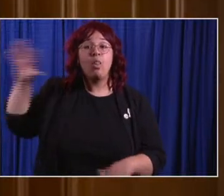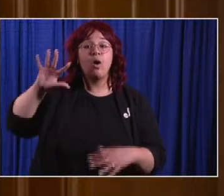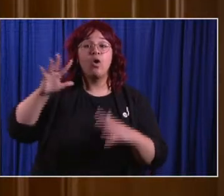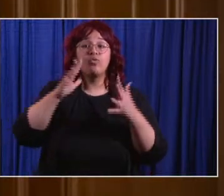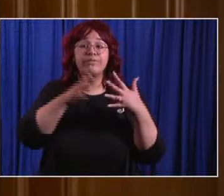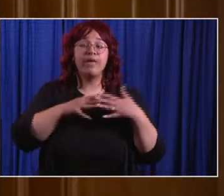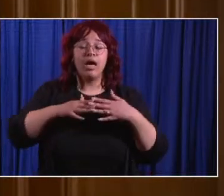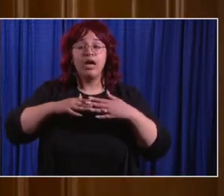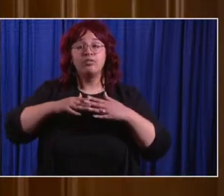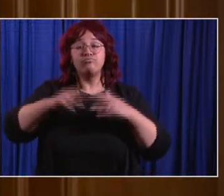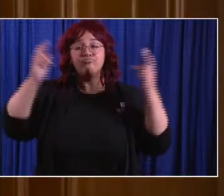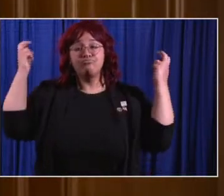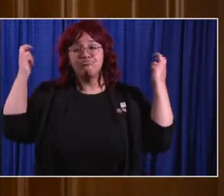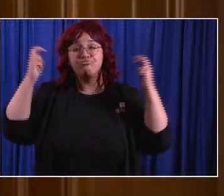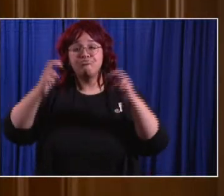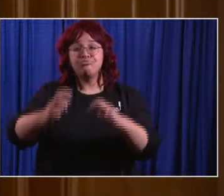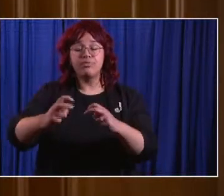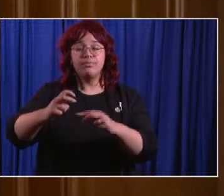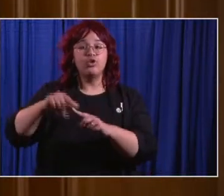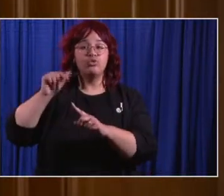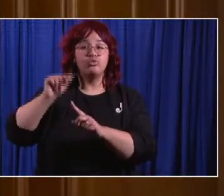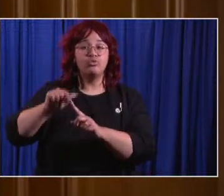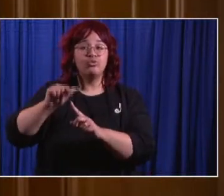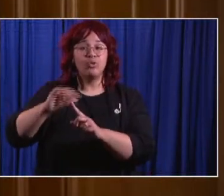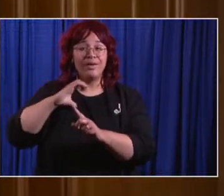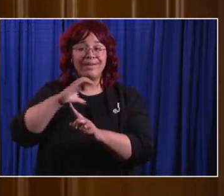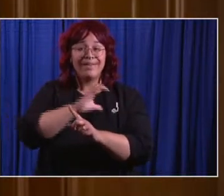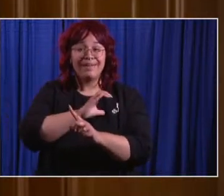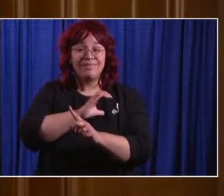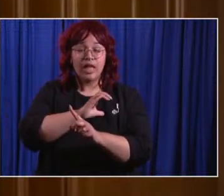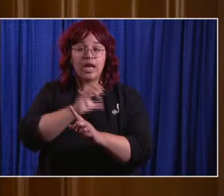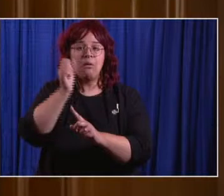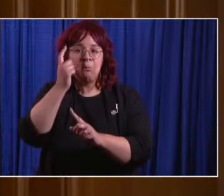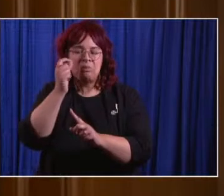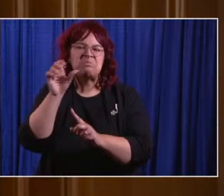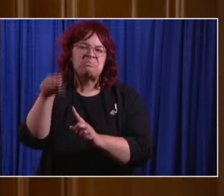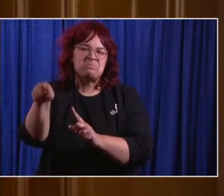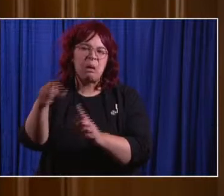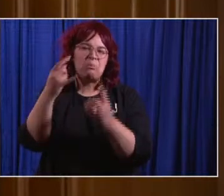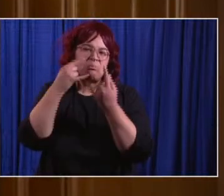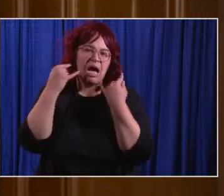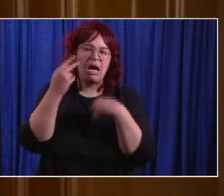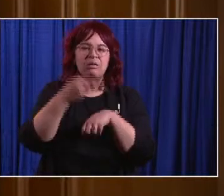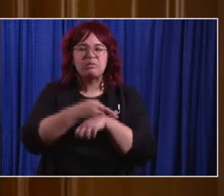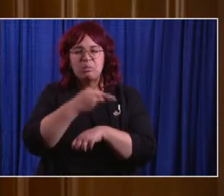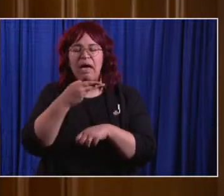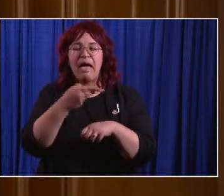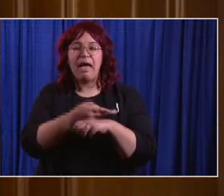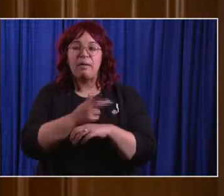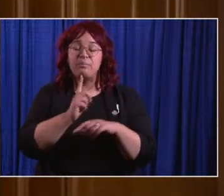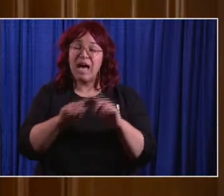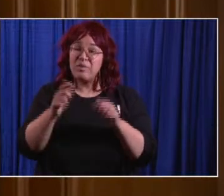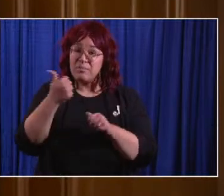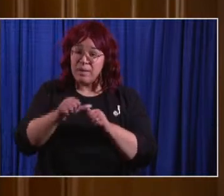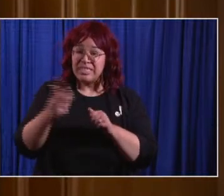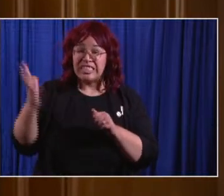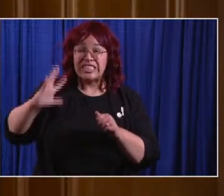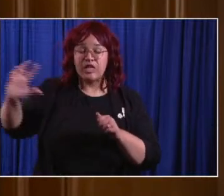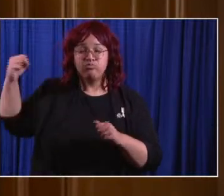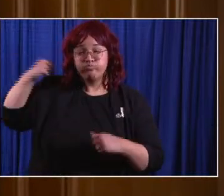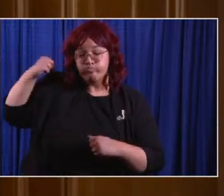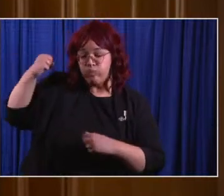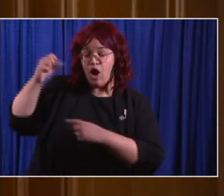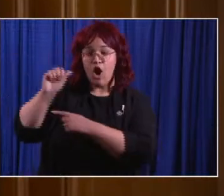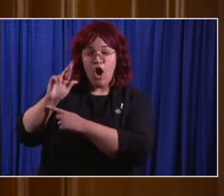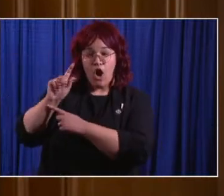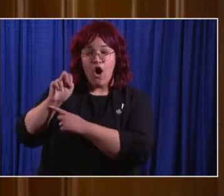one area. So there were masks in place, of course, but it was a lot of people. I'm just curious if there's any worry about transmission from that event, since it didn't